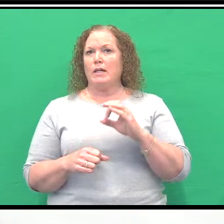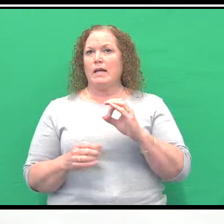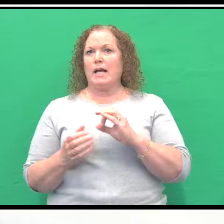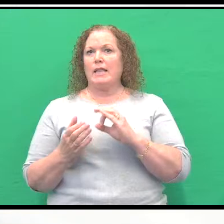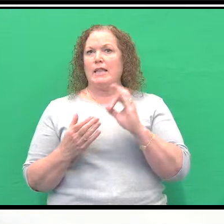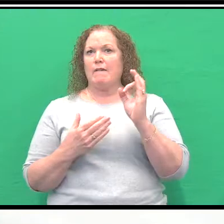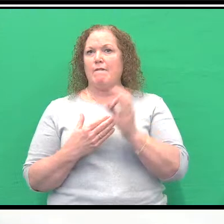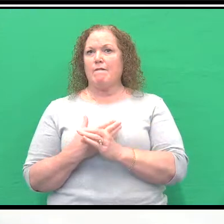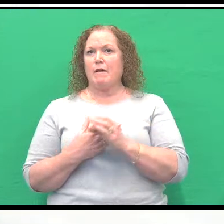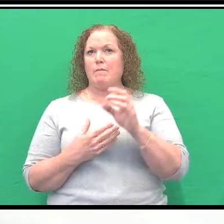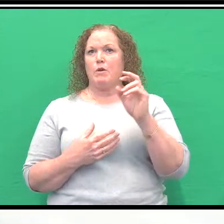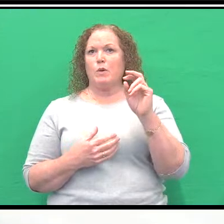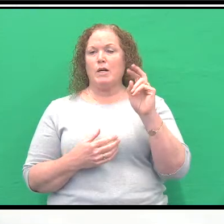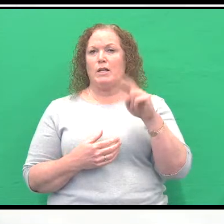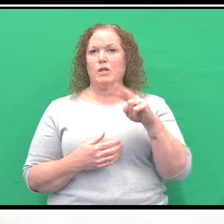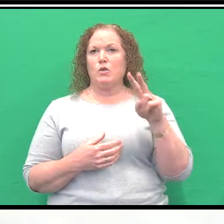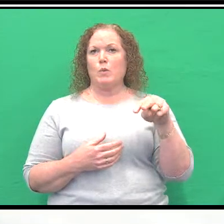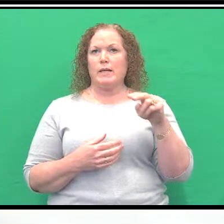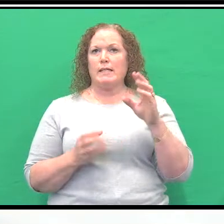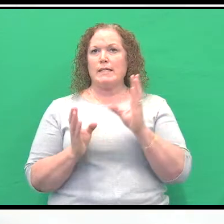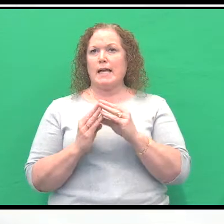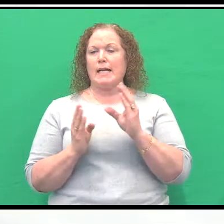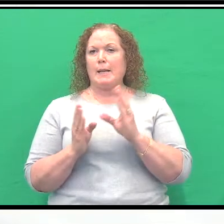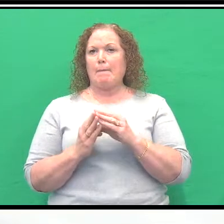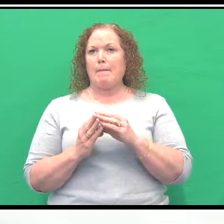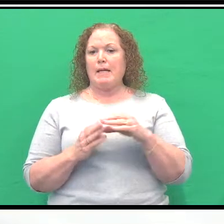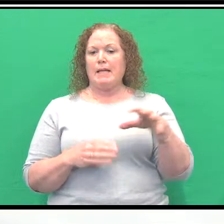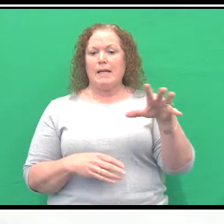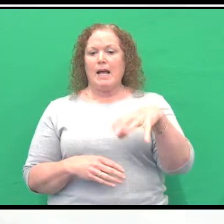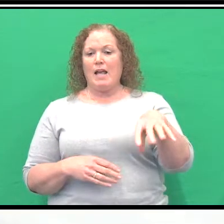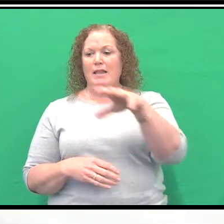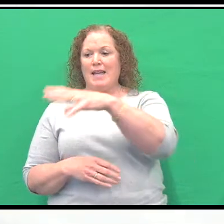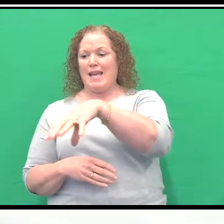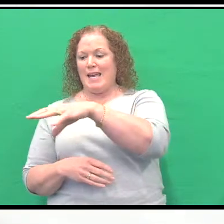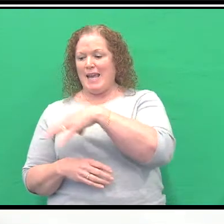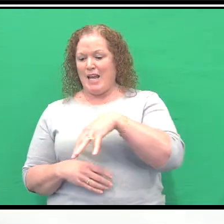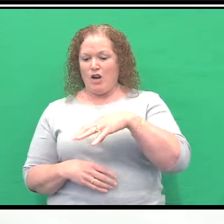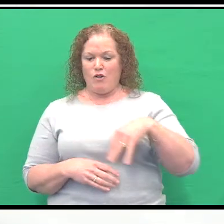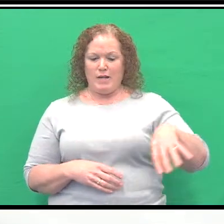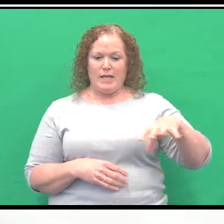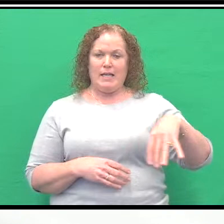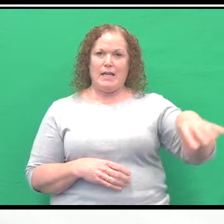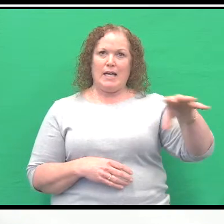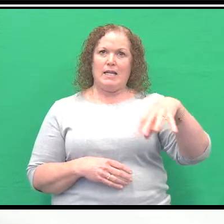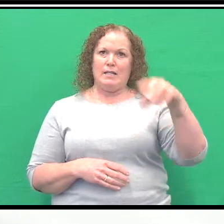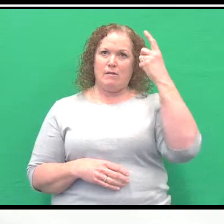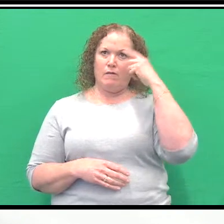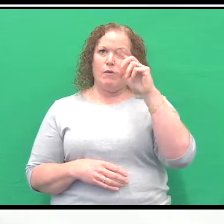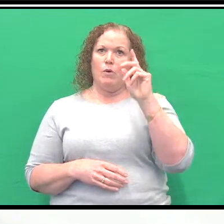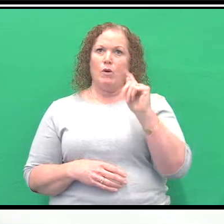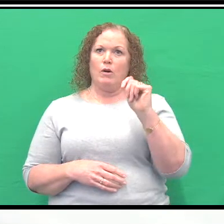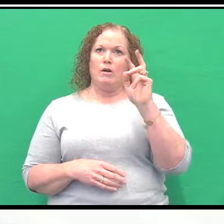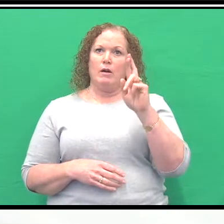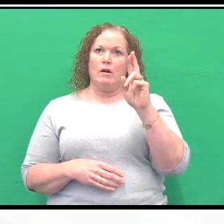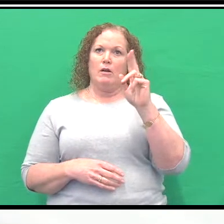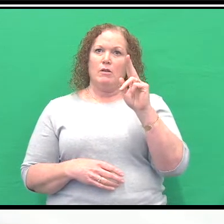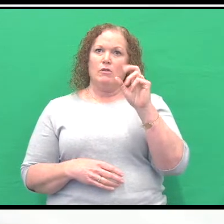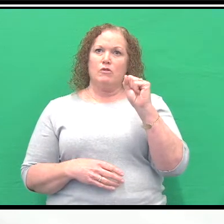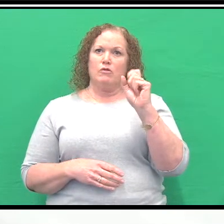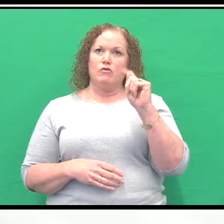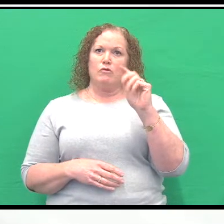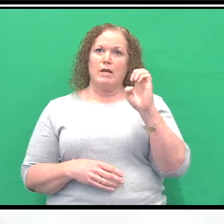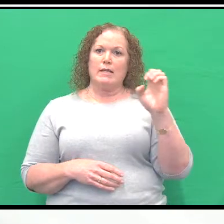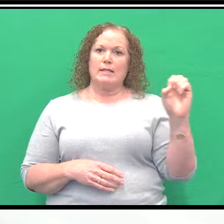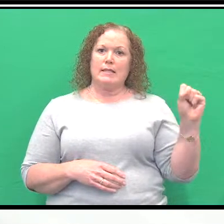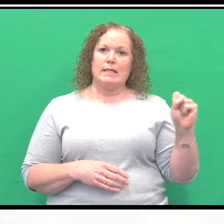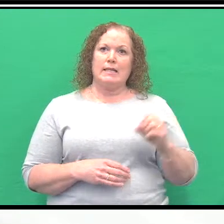meeting on the trustee areas. And I just wanted to share that I have been sharing that information